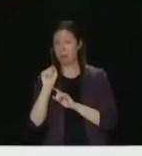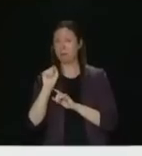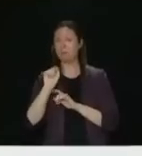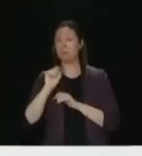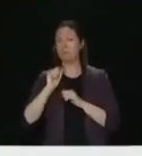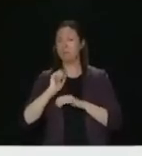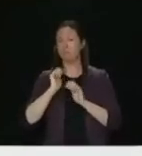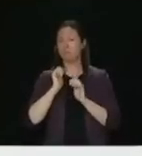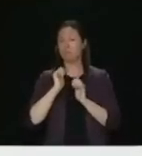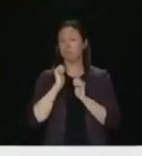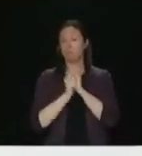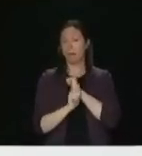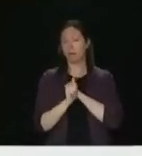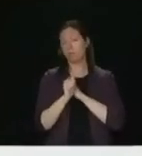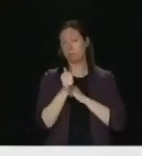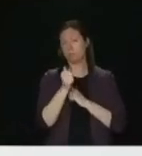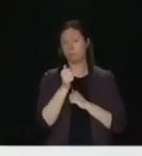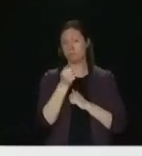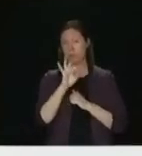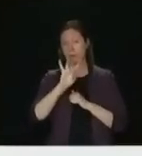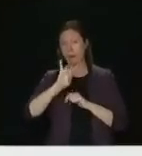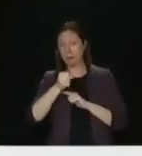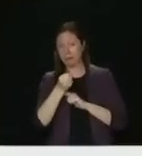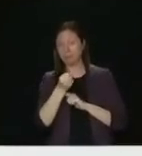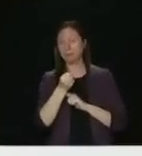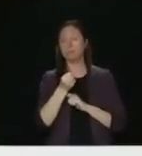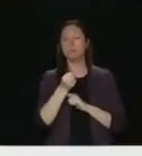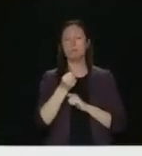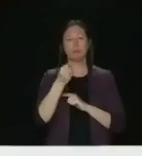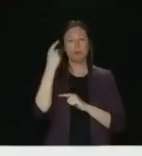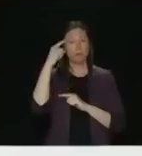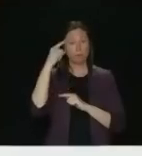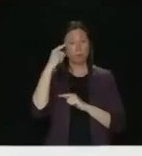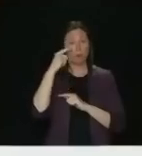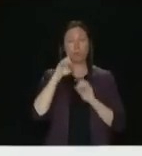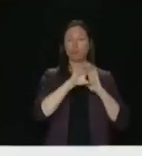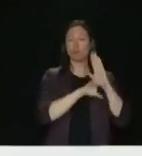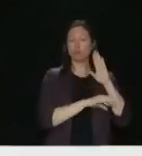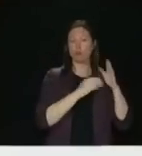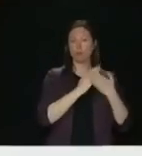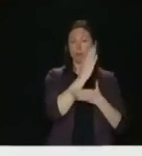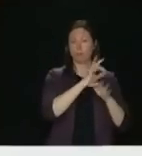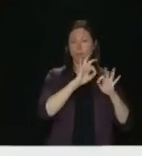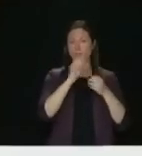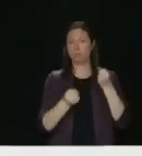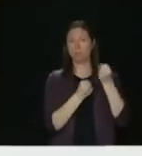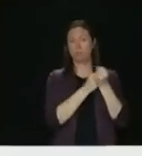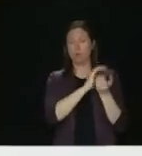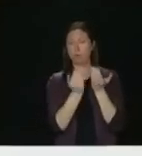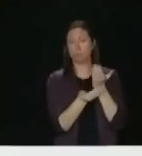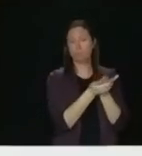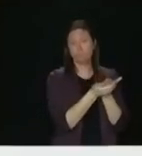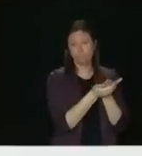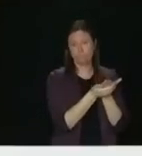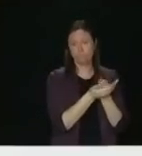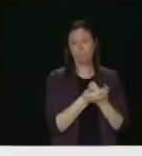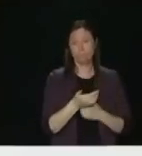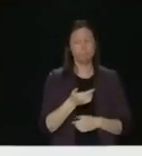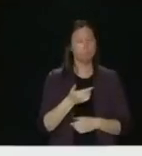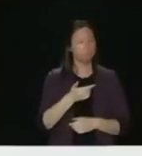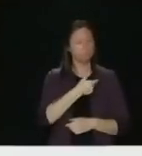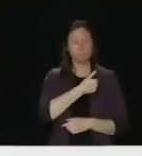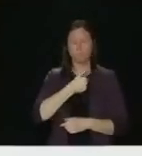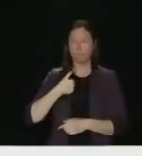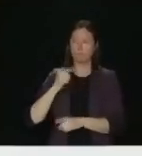late 80s to flow from and uphold the Charter. We'll always defend the rights